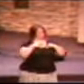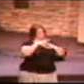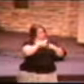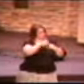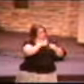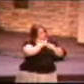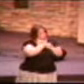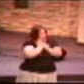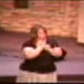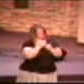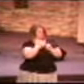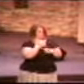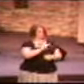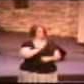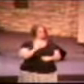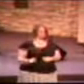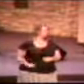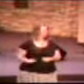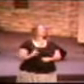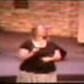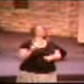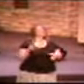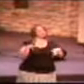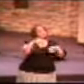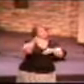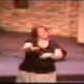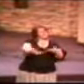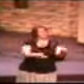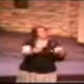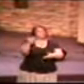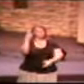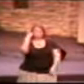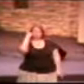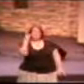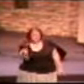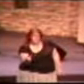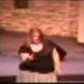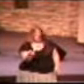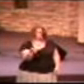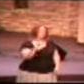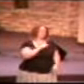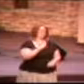a king who is inviting you to see the kingdom?